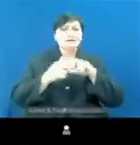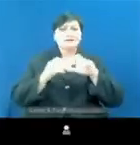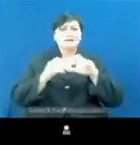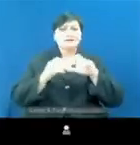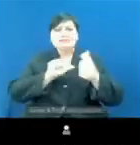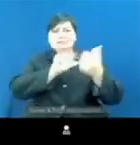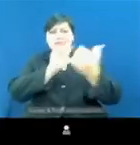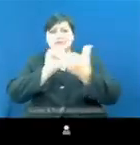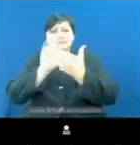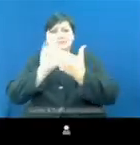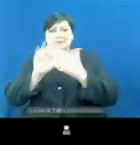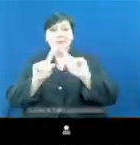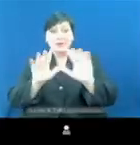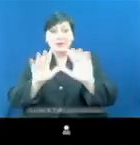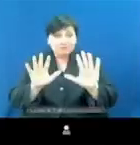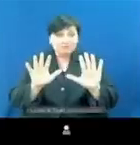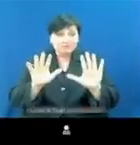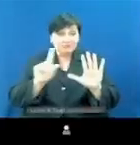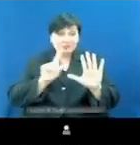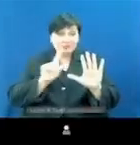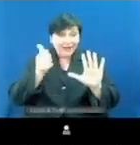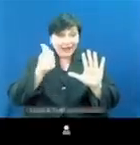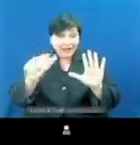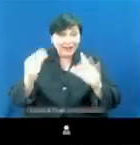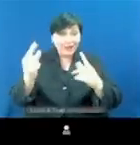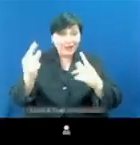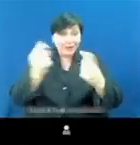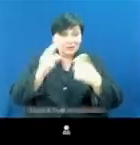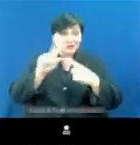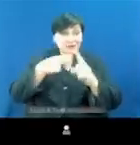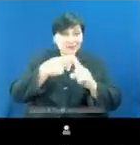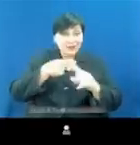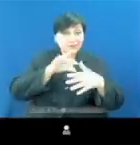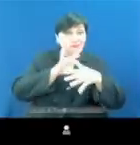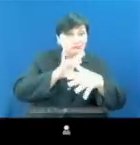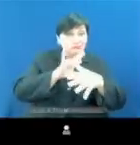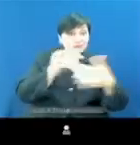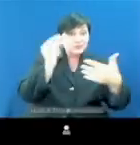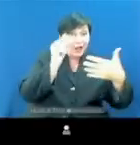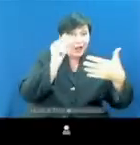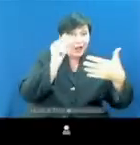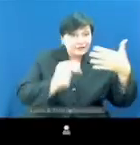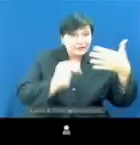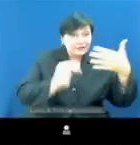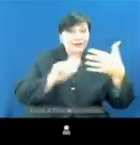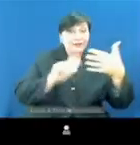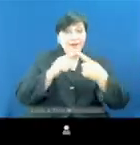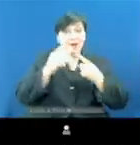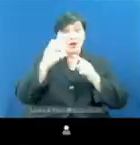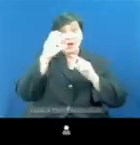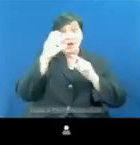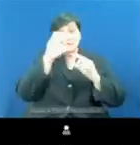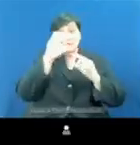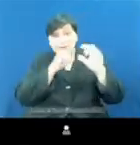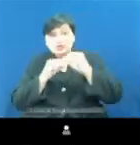the competencies or the assumptions and core values that we just discussed?